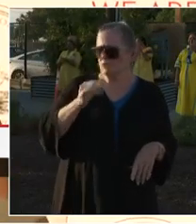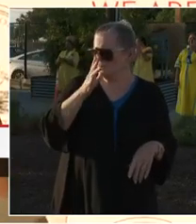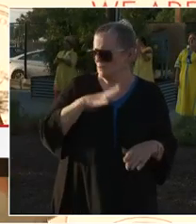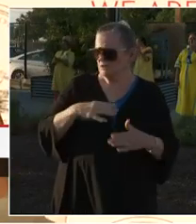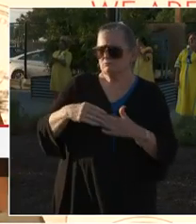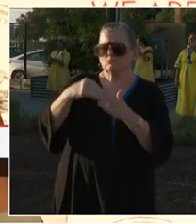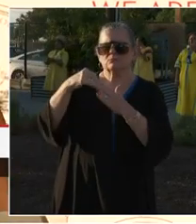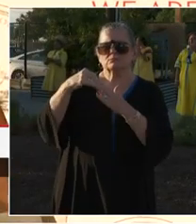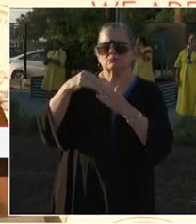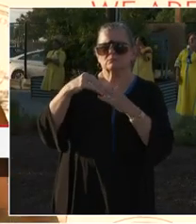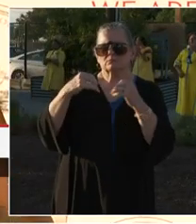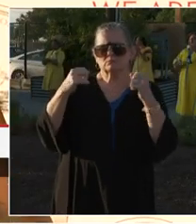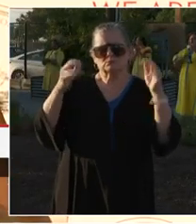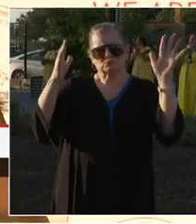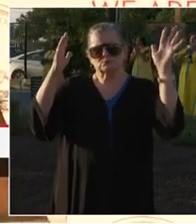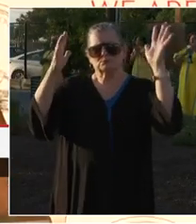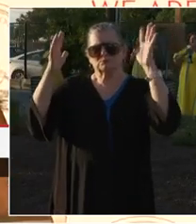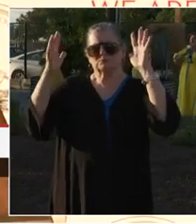applause.